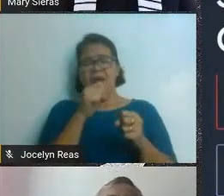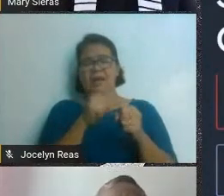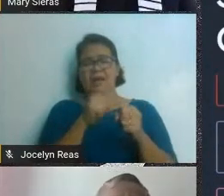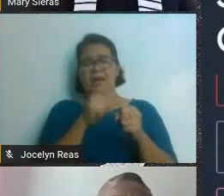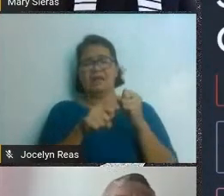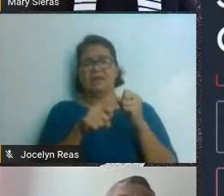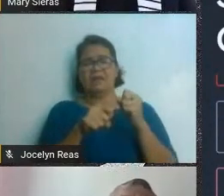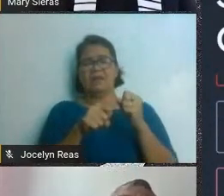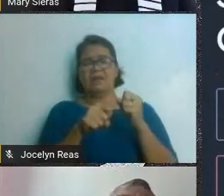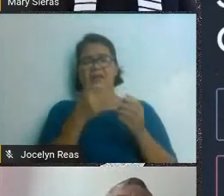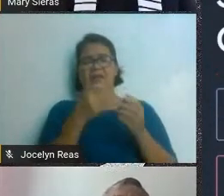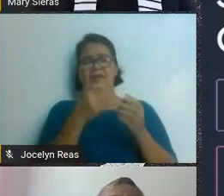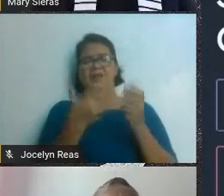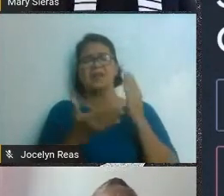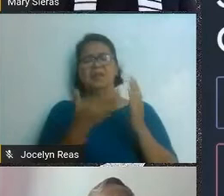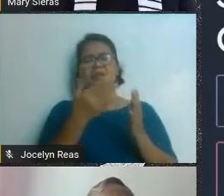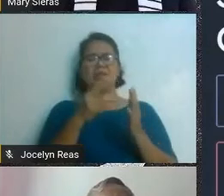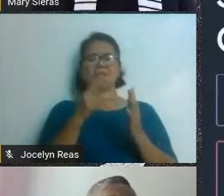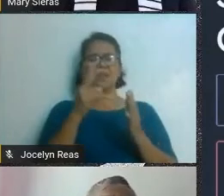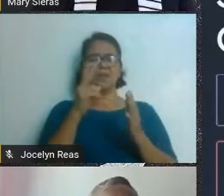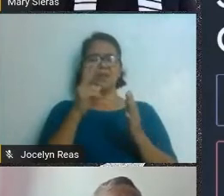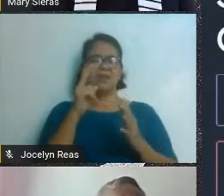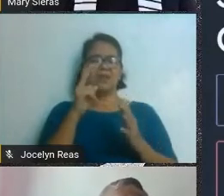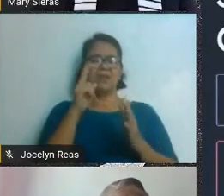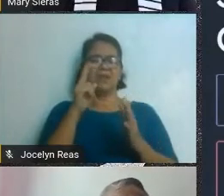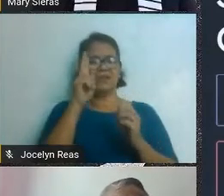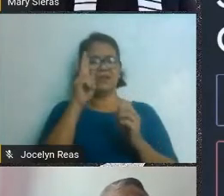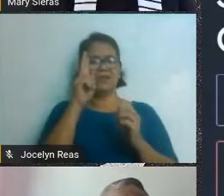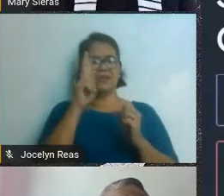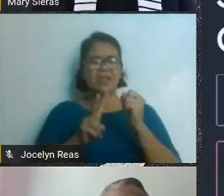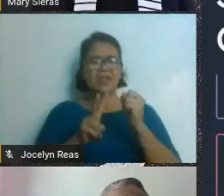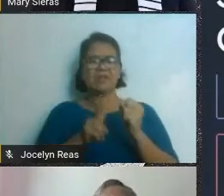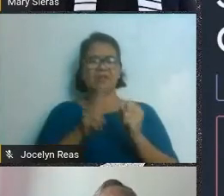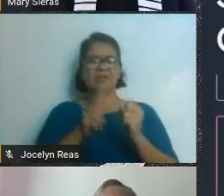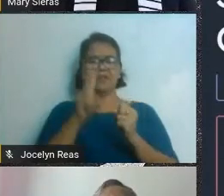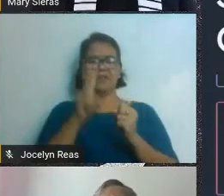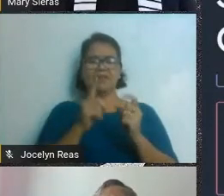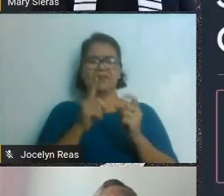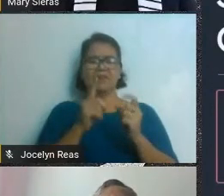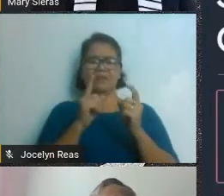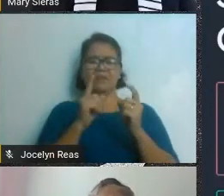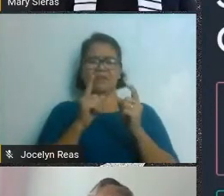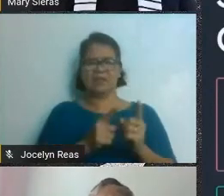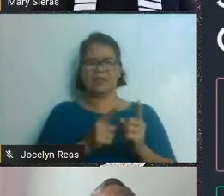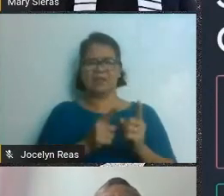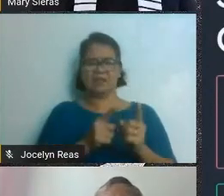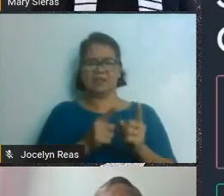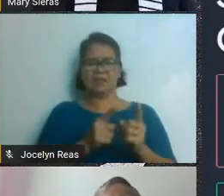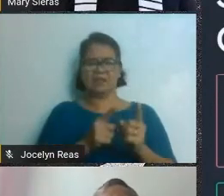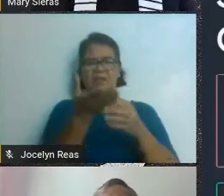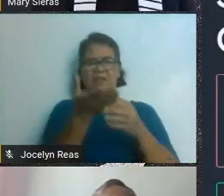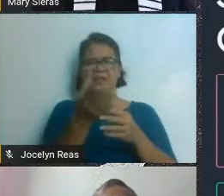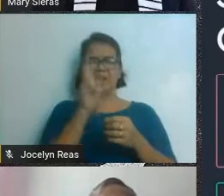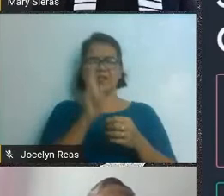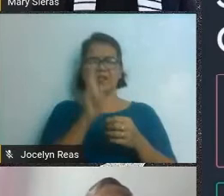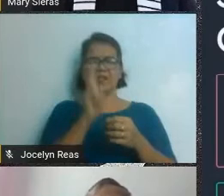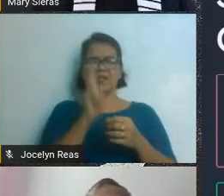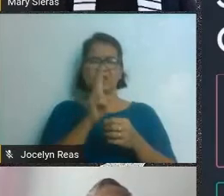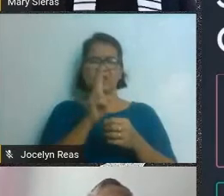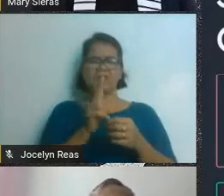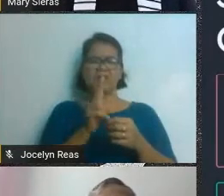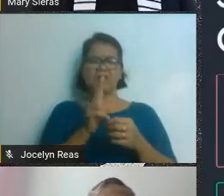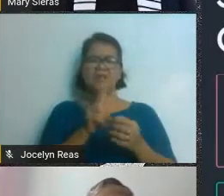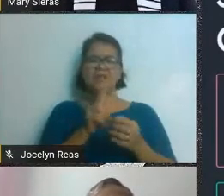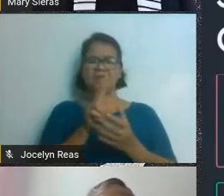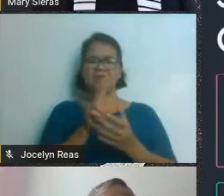through a video. So, or pwede silang magtanong si teacher sa kasi bata video conference, tinatanong niya tungkol